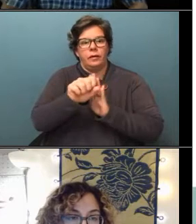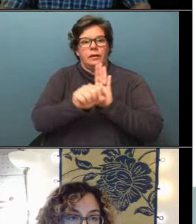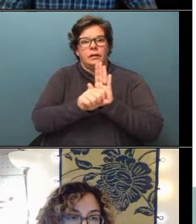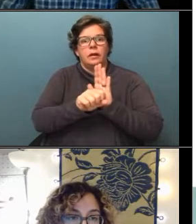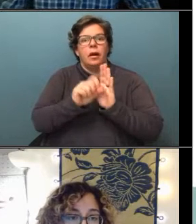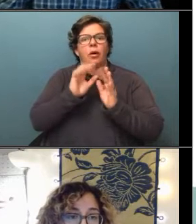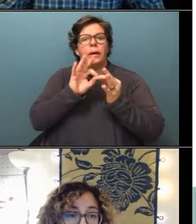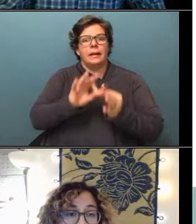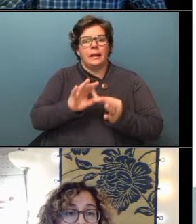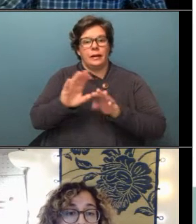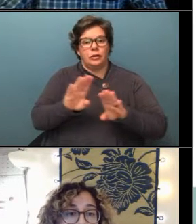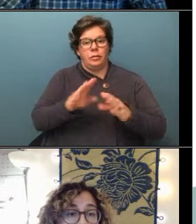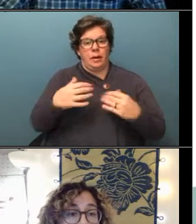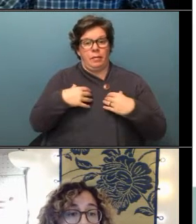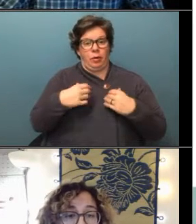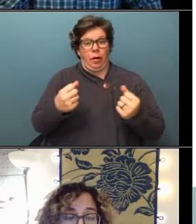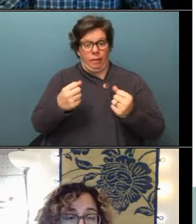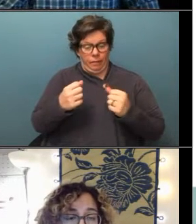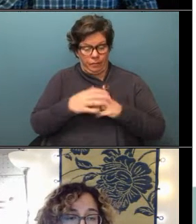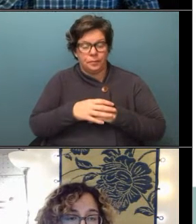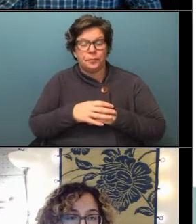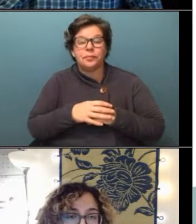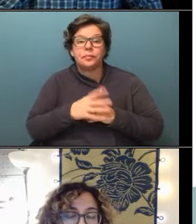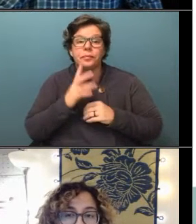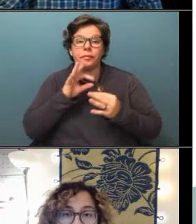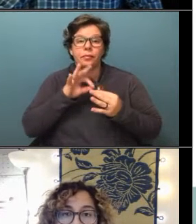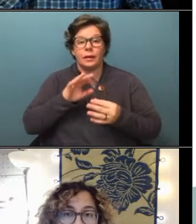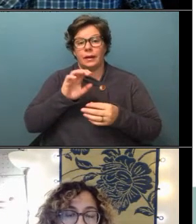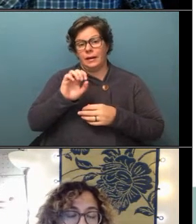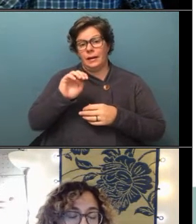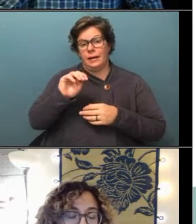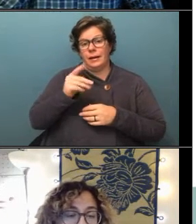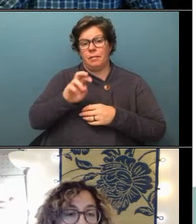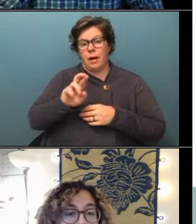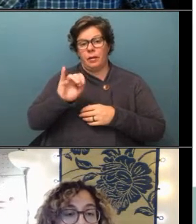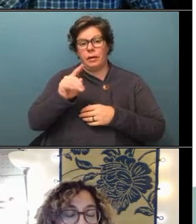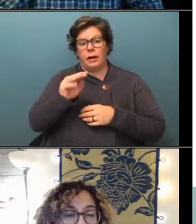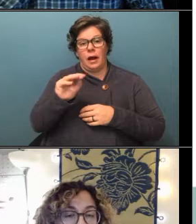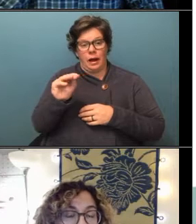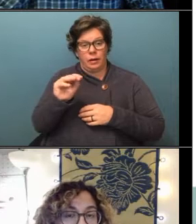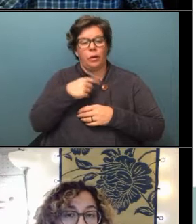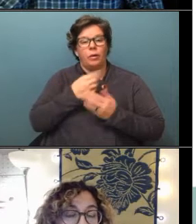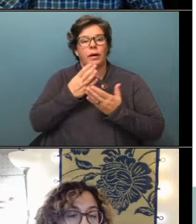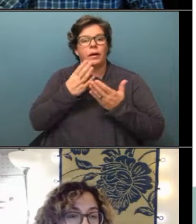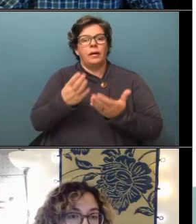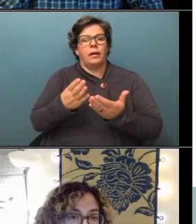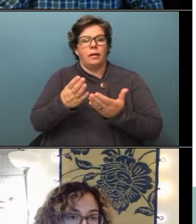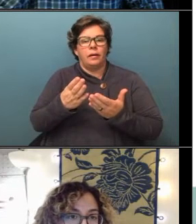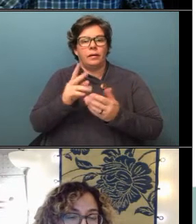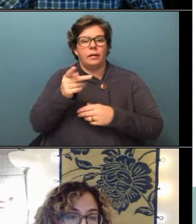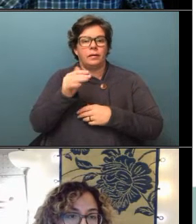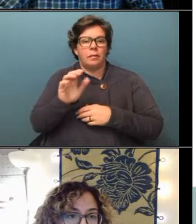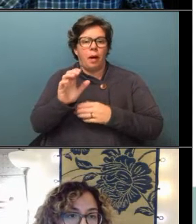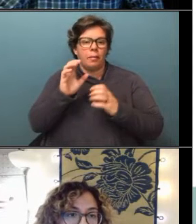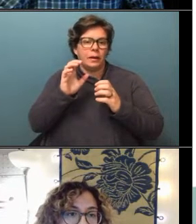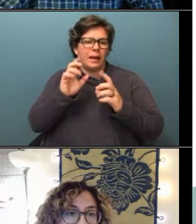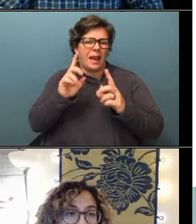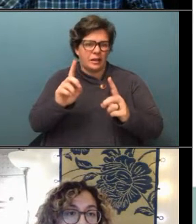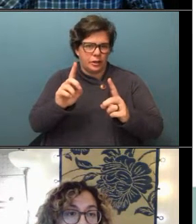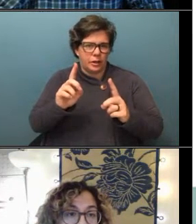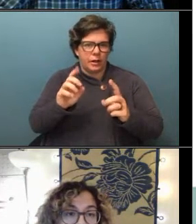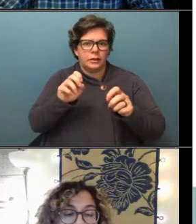health conditions. Within Empower Idaho, one of the things that we offer, again, is the public education